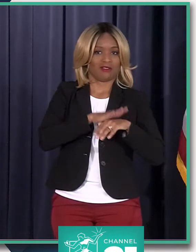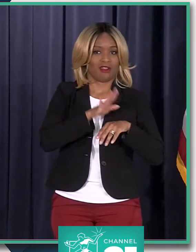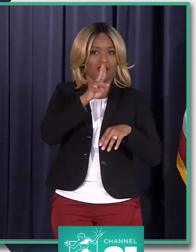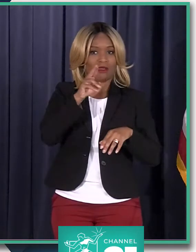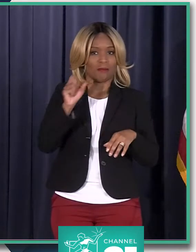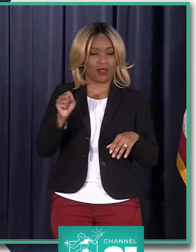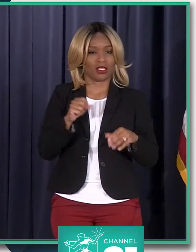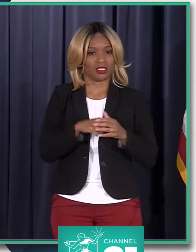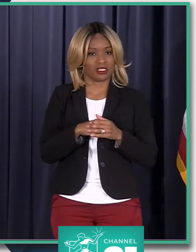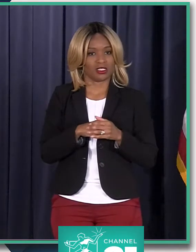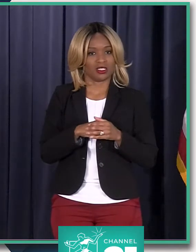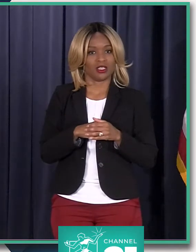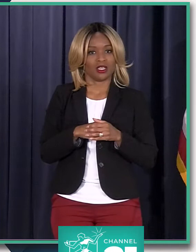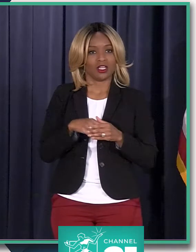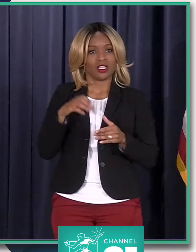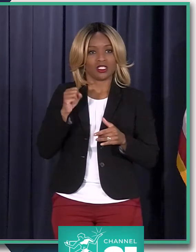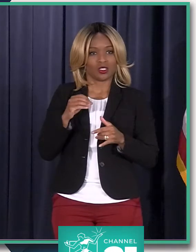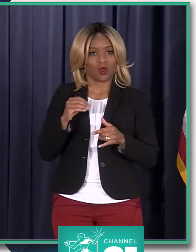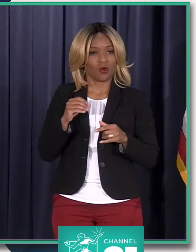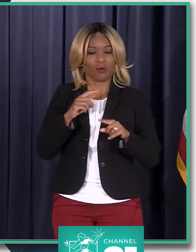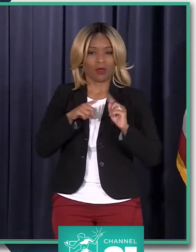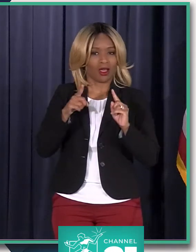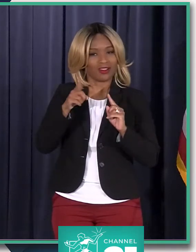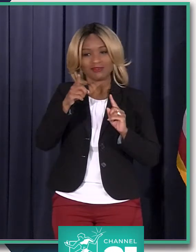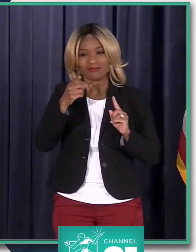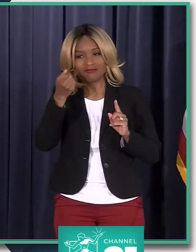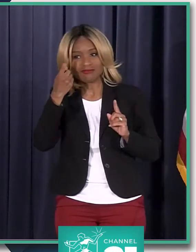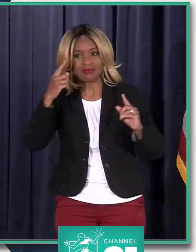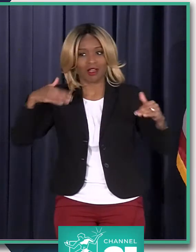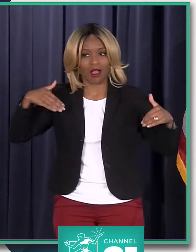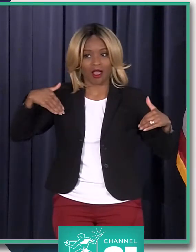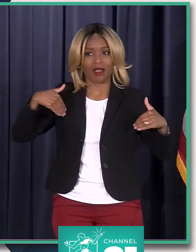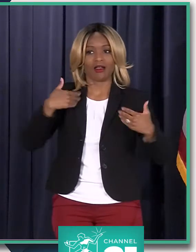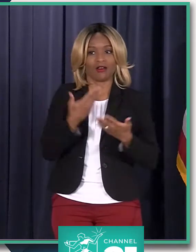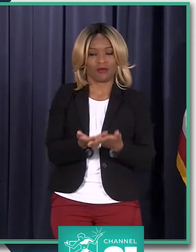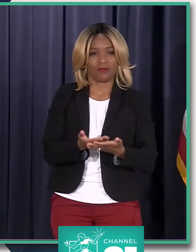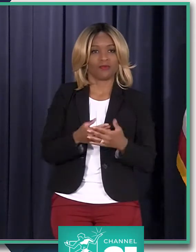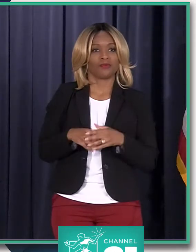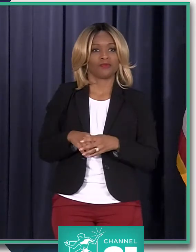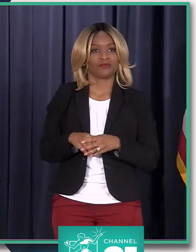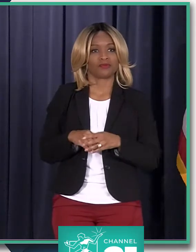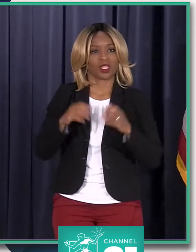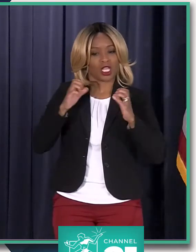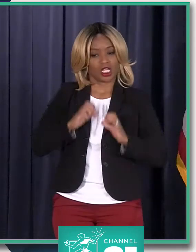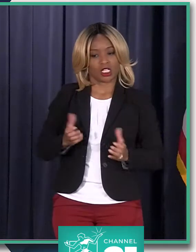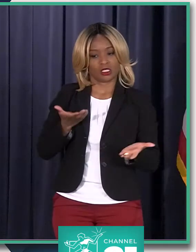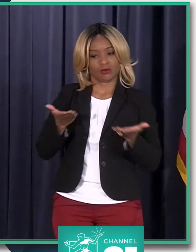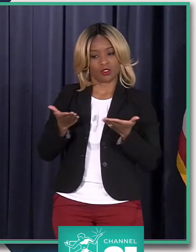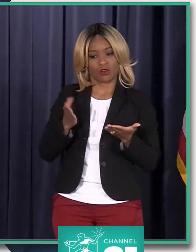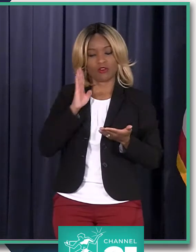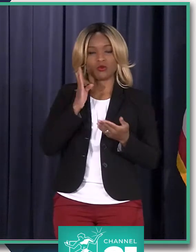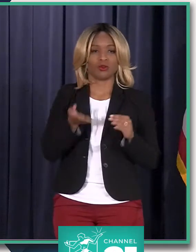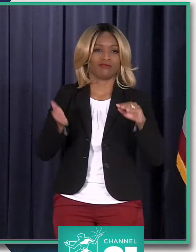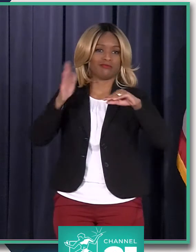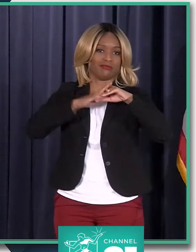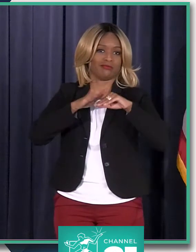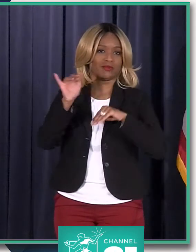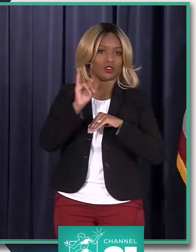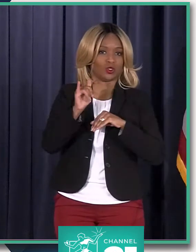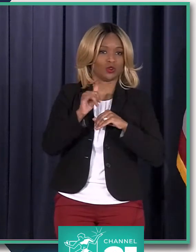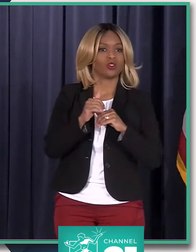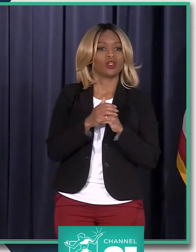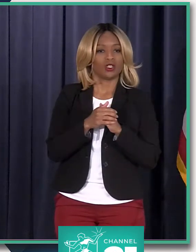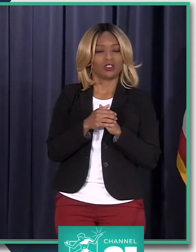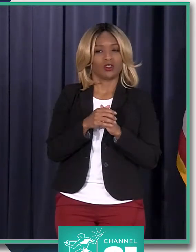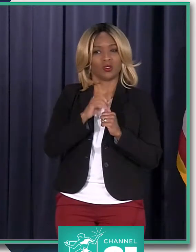during normal times, but we're not there yet. And then customer service is going to be amped up. We are taking a